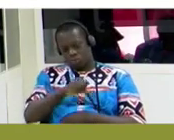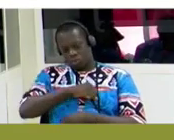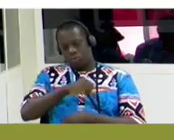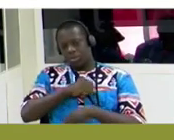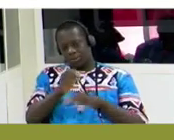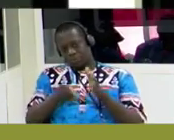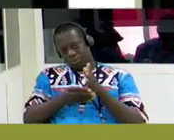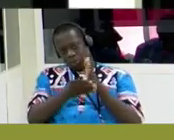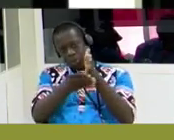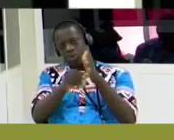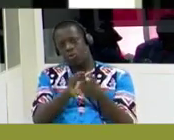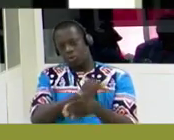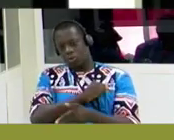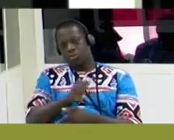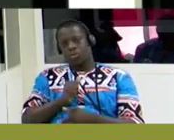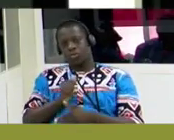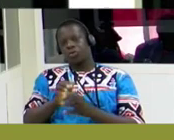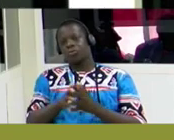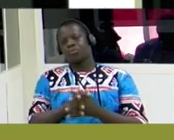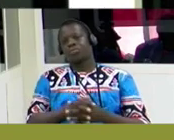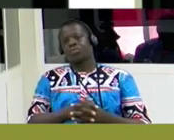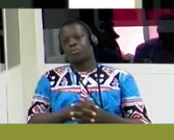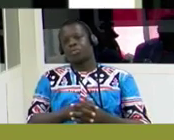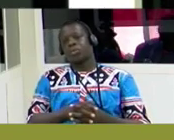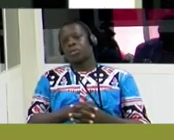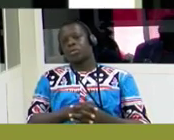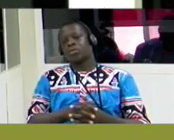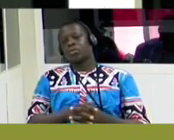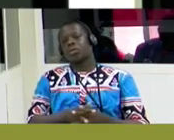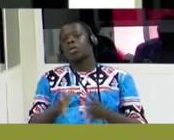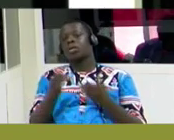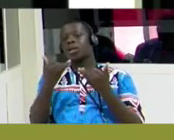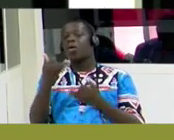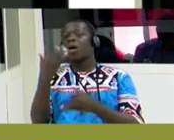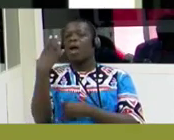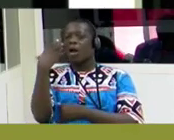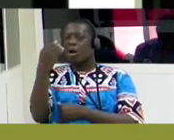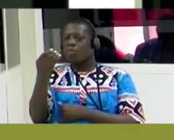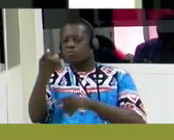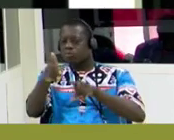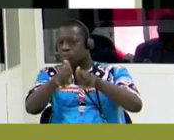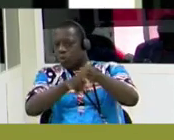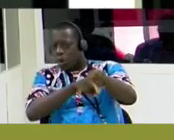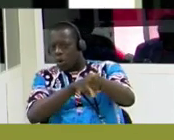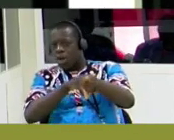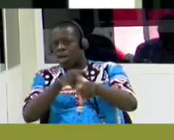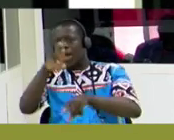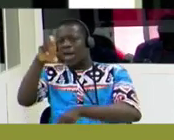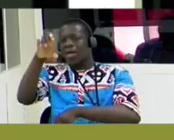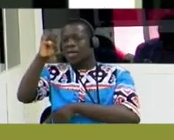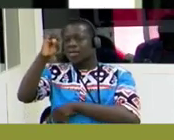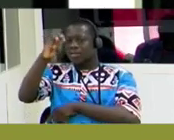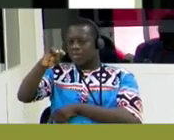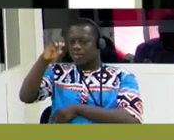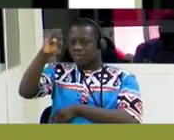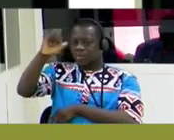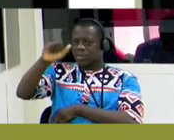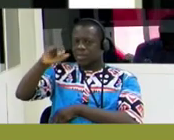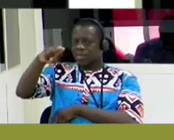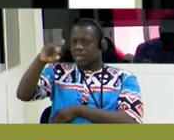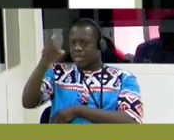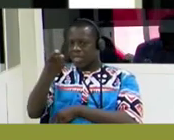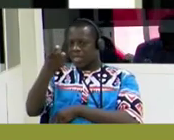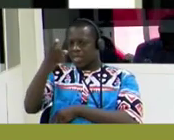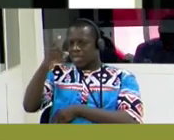And for how long was RSM Sanyang tortured? Maybe around 25, 30